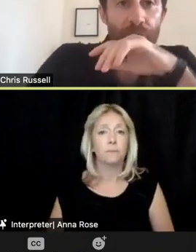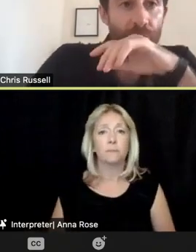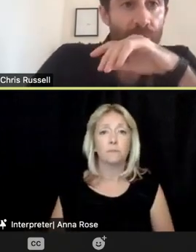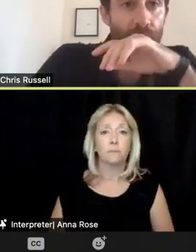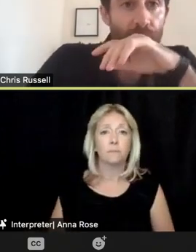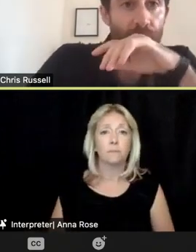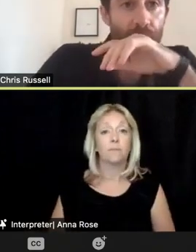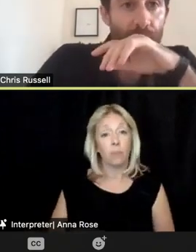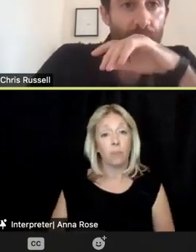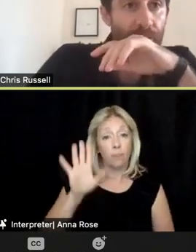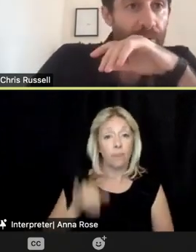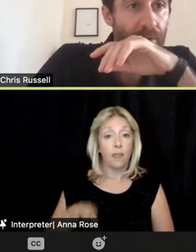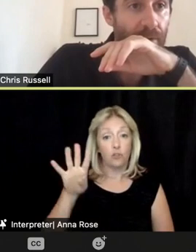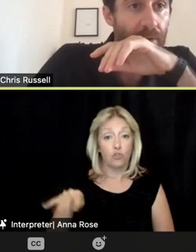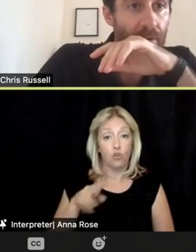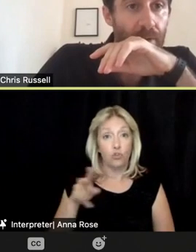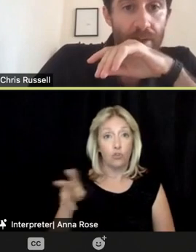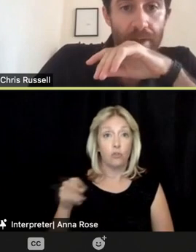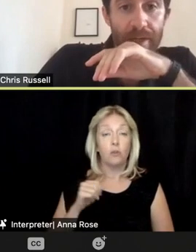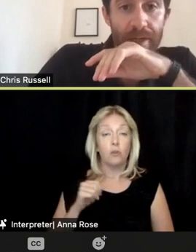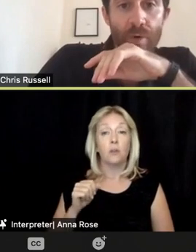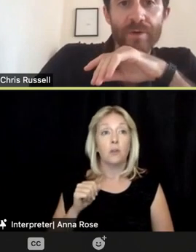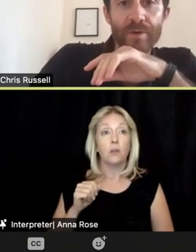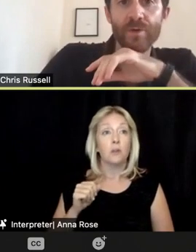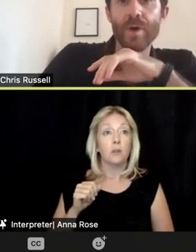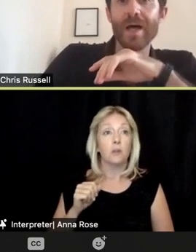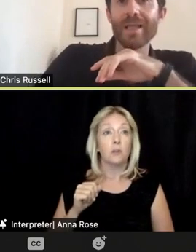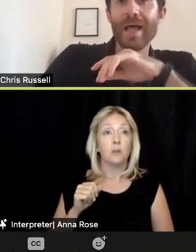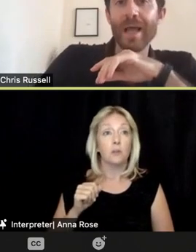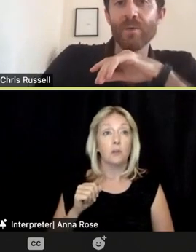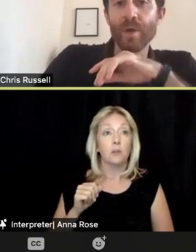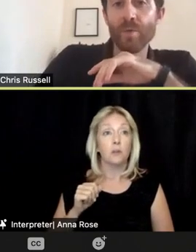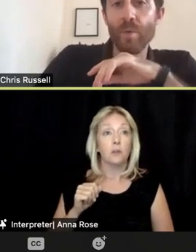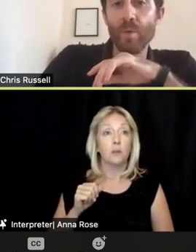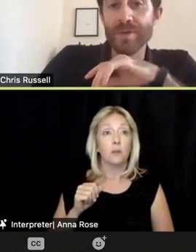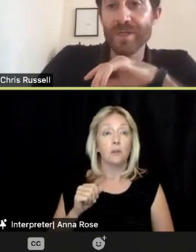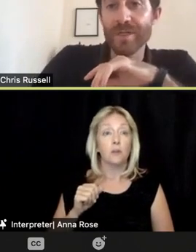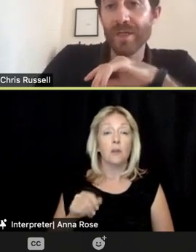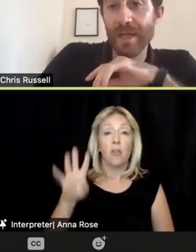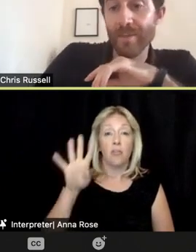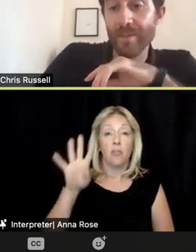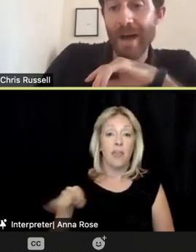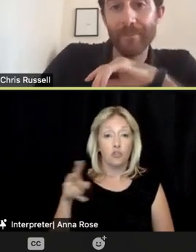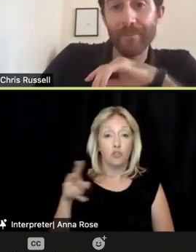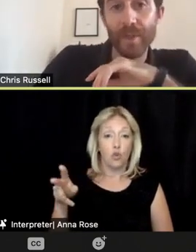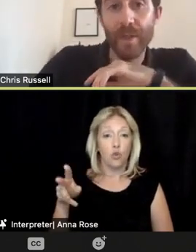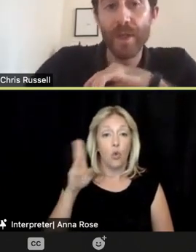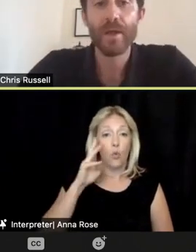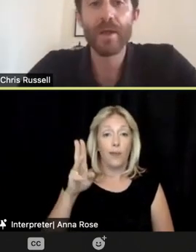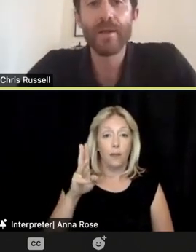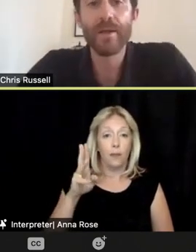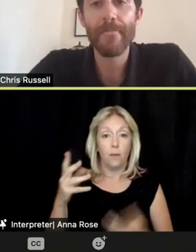that is going to, let me see, that is going to align with what you see at the